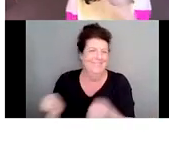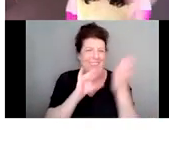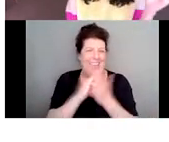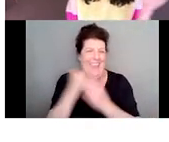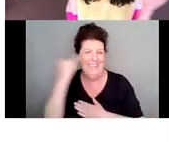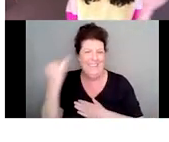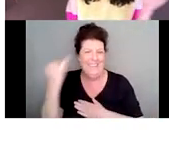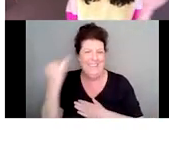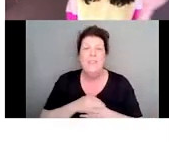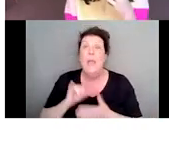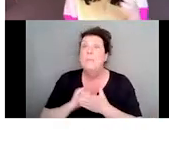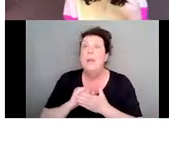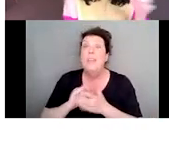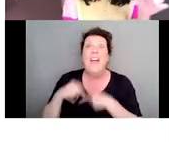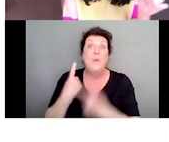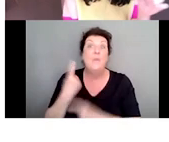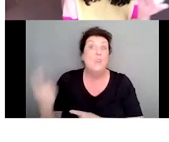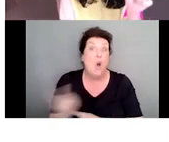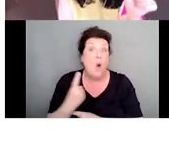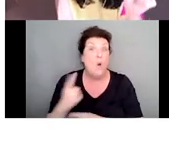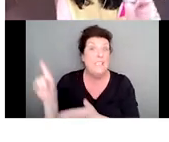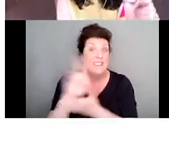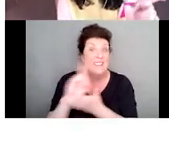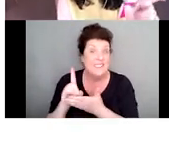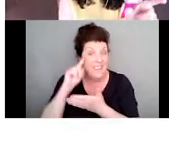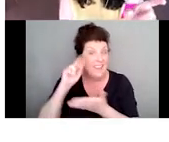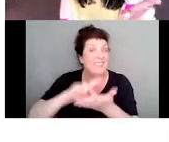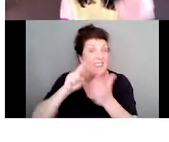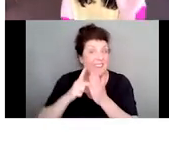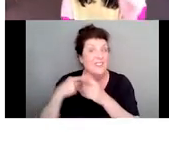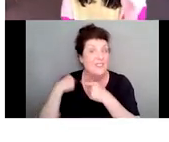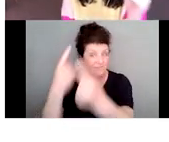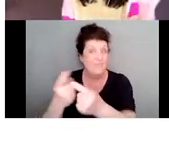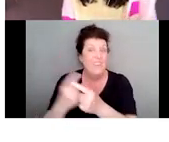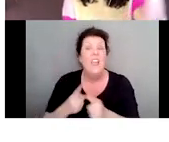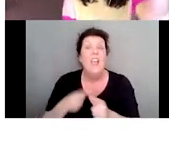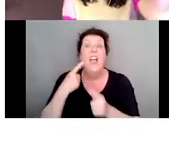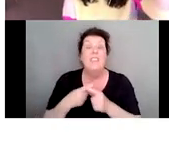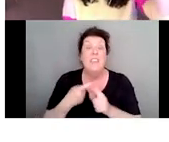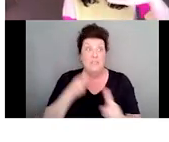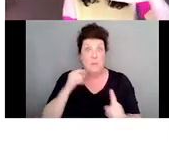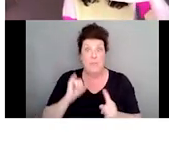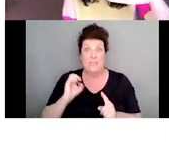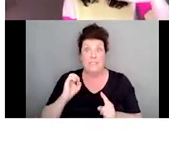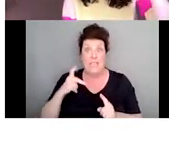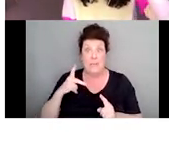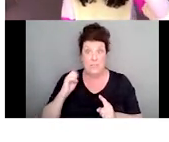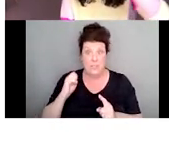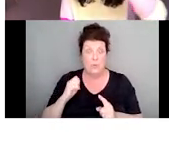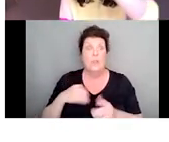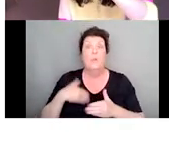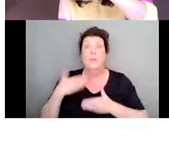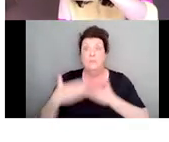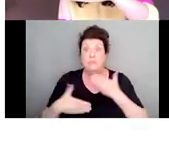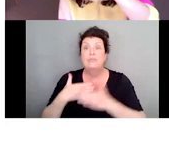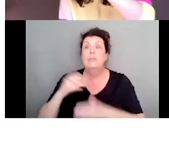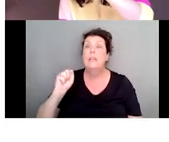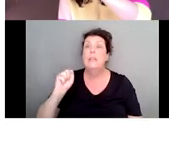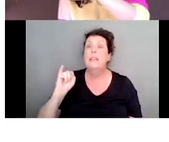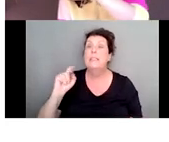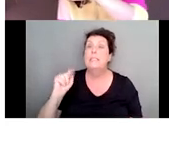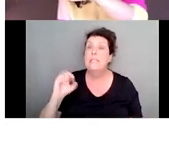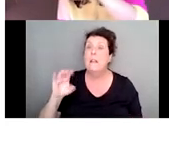as the episodes progressed, like we moved from this, like some of like the sitcom format, like shifted a little bit